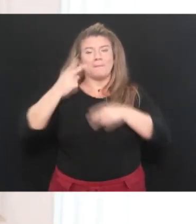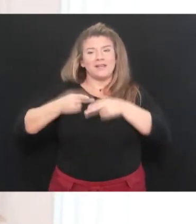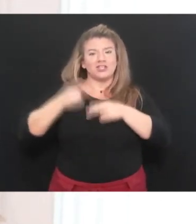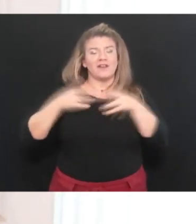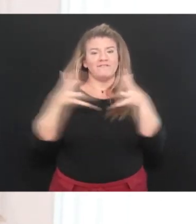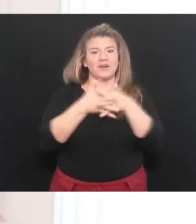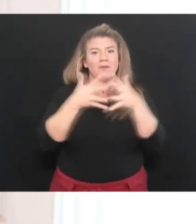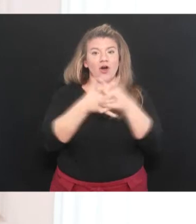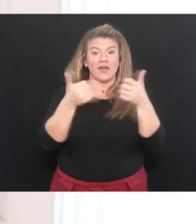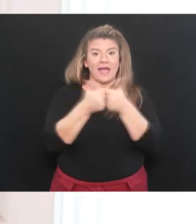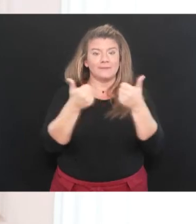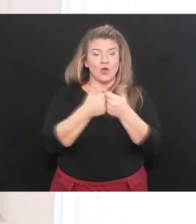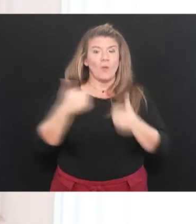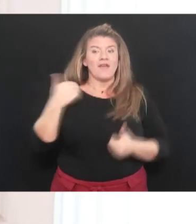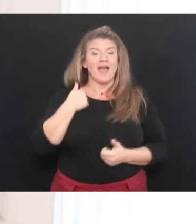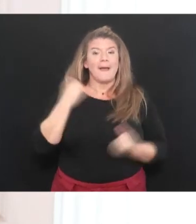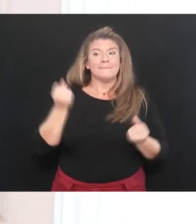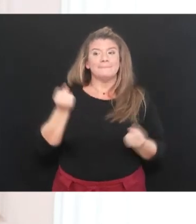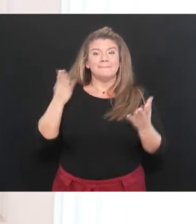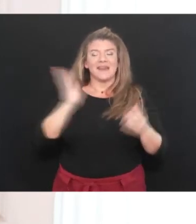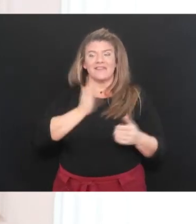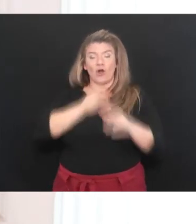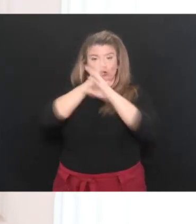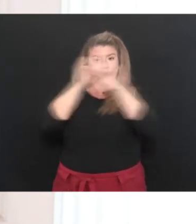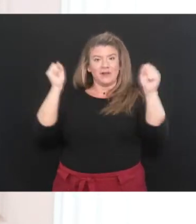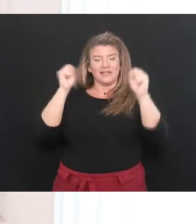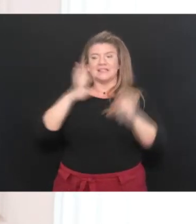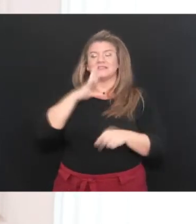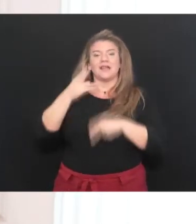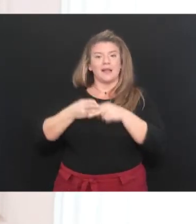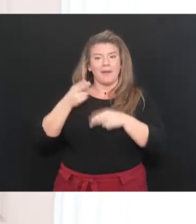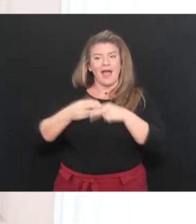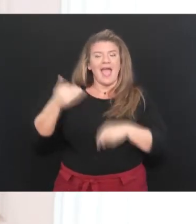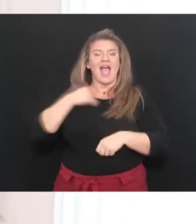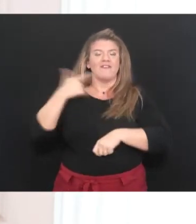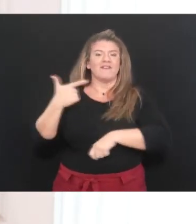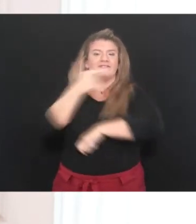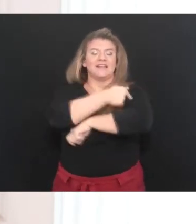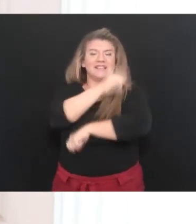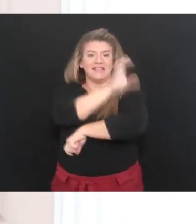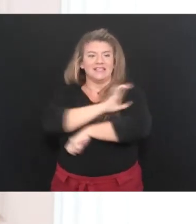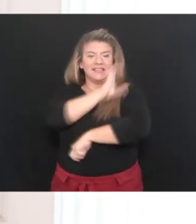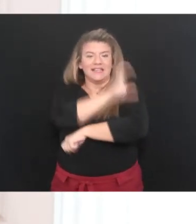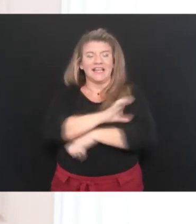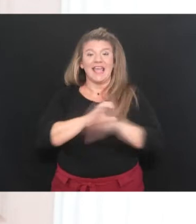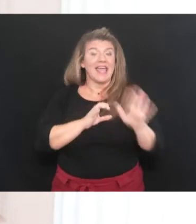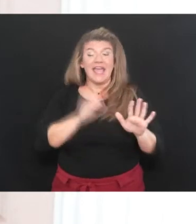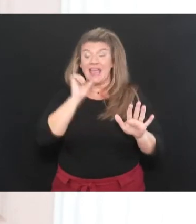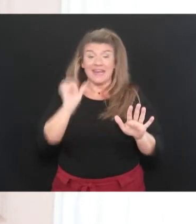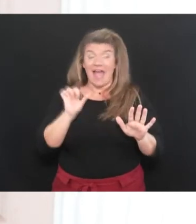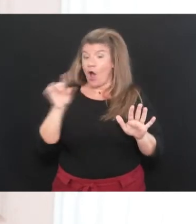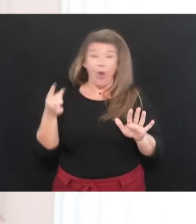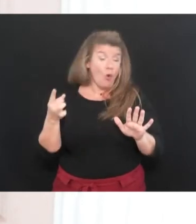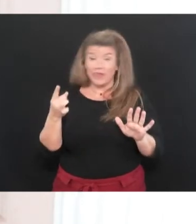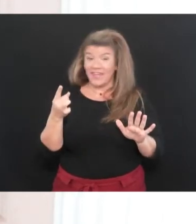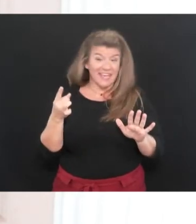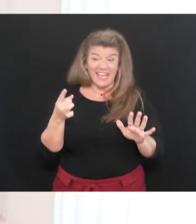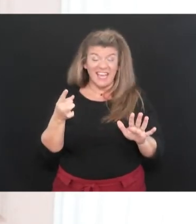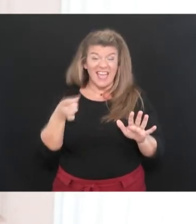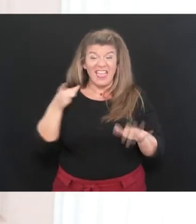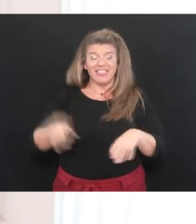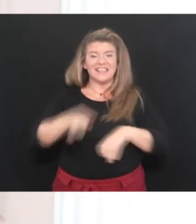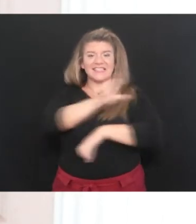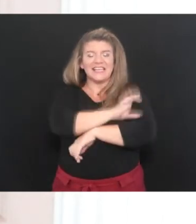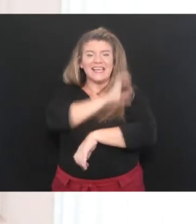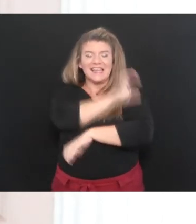games because we have heard many of our superintendents talk about having vaccination clinics not only, and I want to reiterate this, these